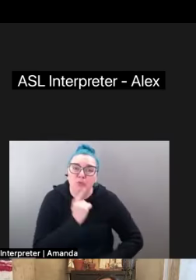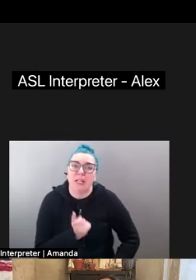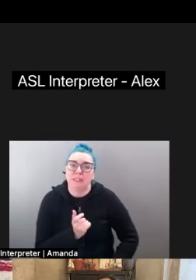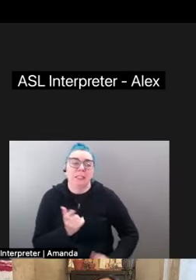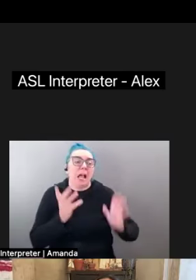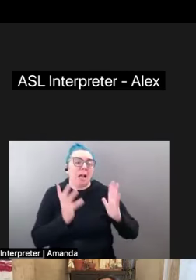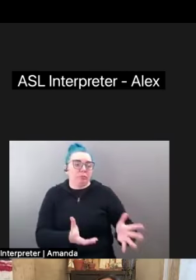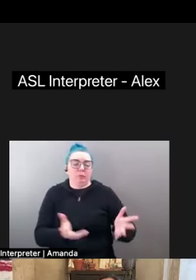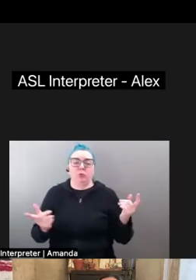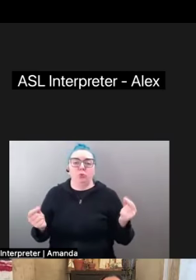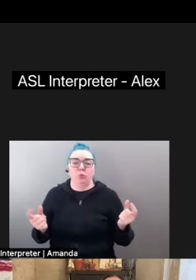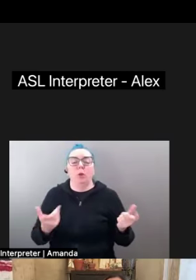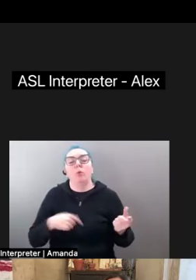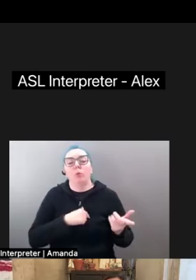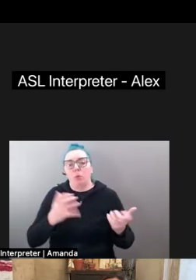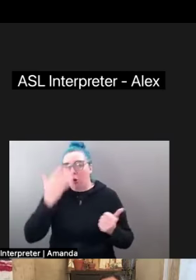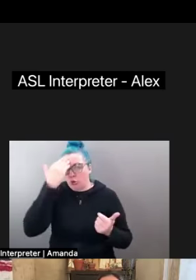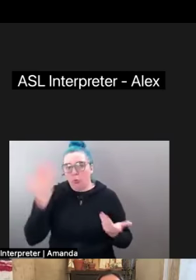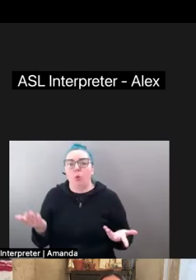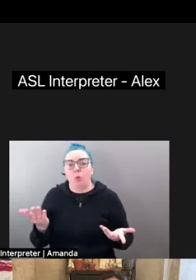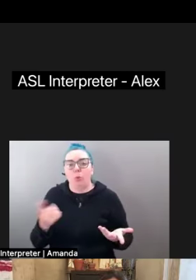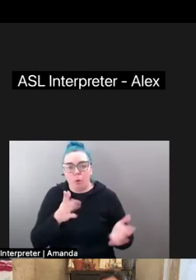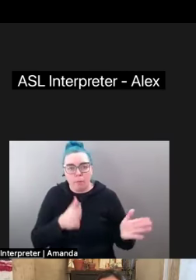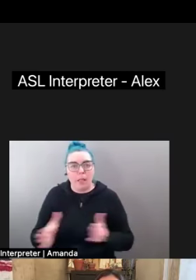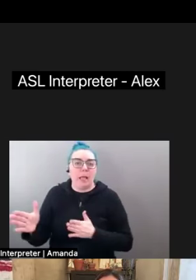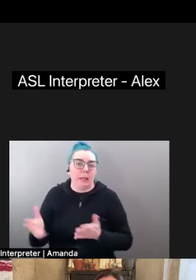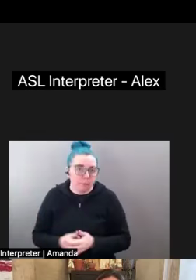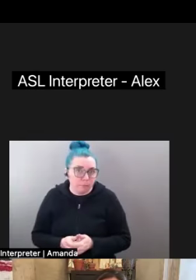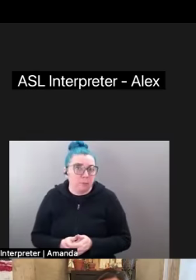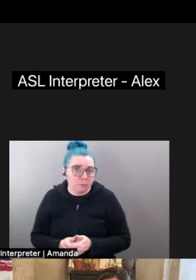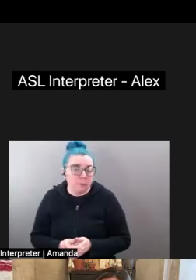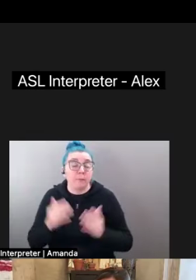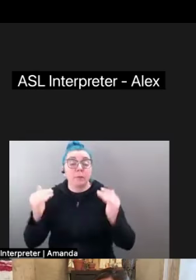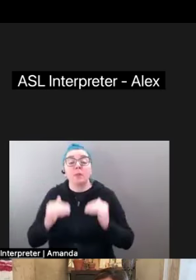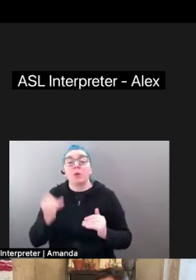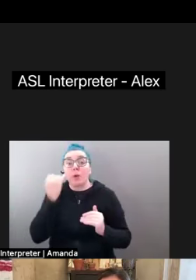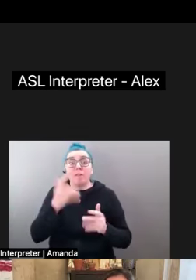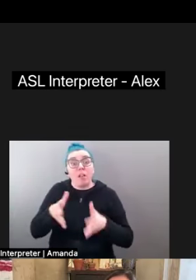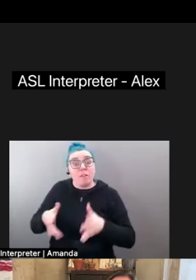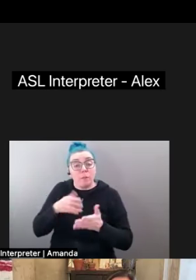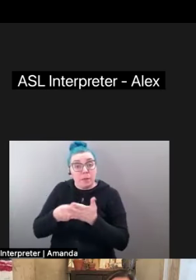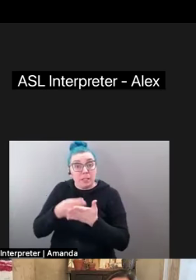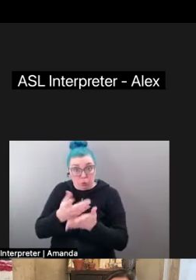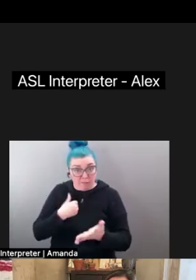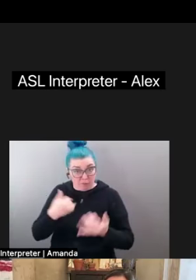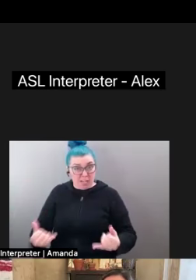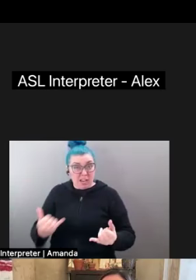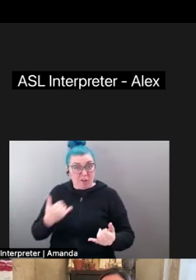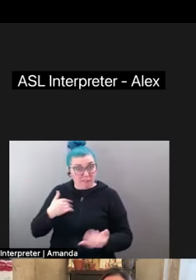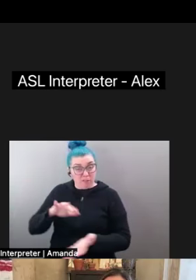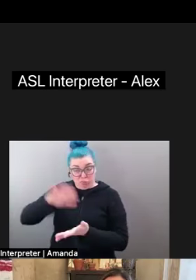an explanation of why those funds exist, what they're used for, and what you plan to do with them. And then there's a current year